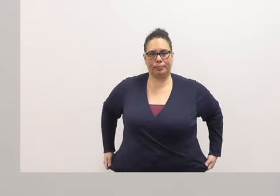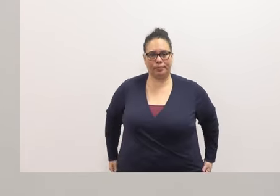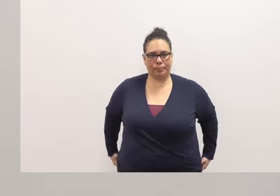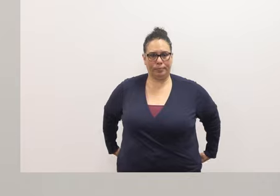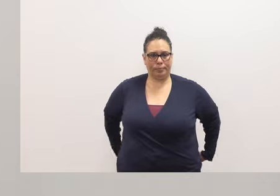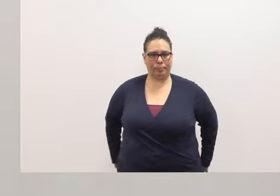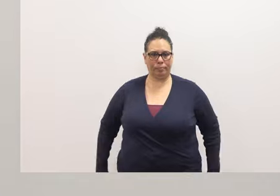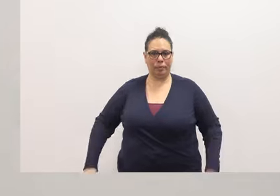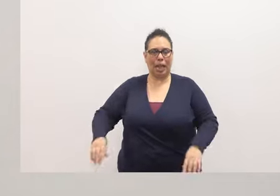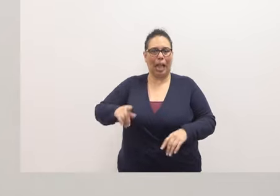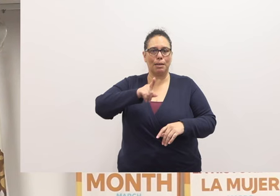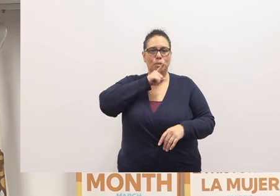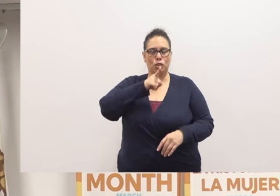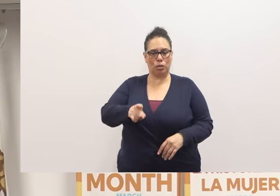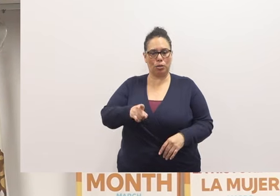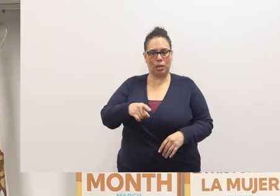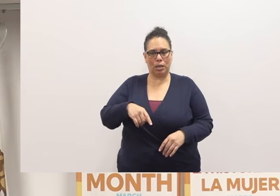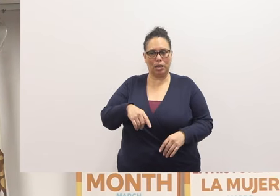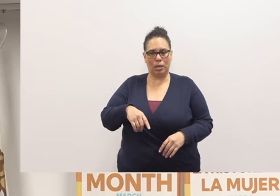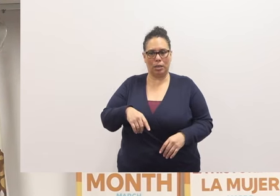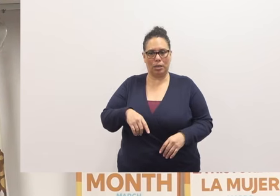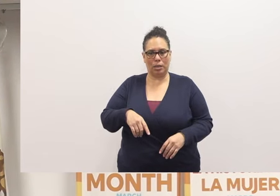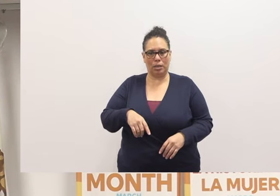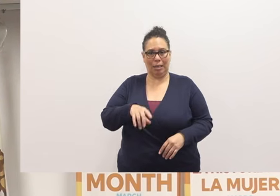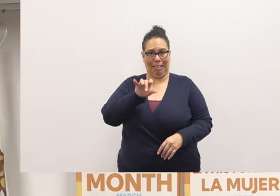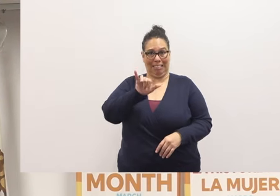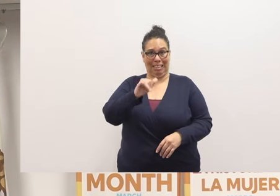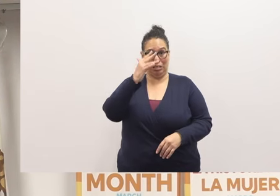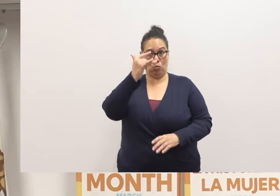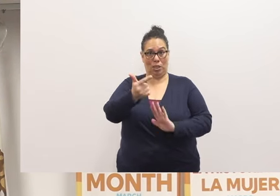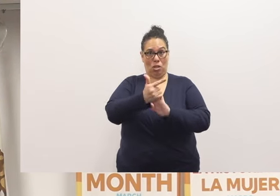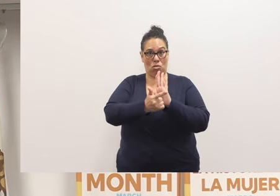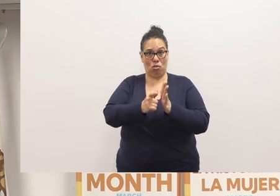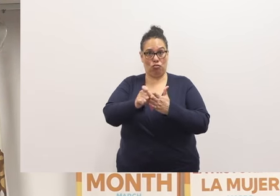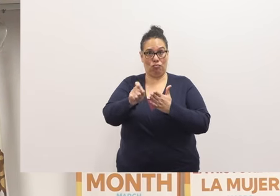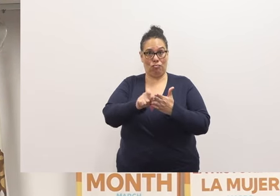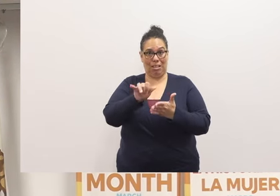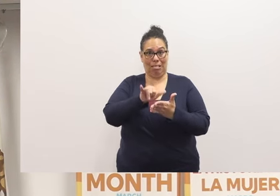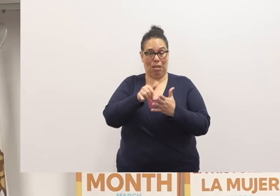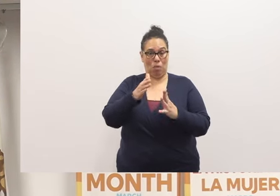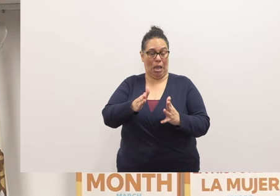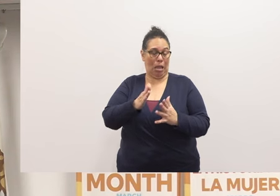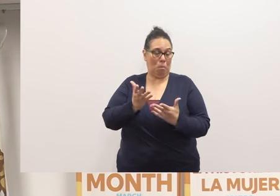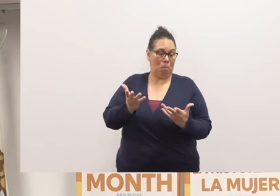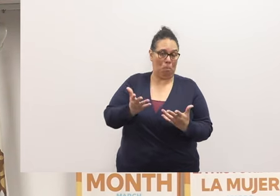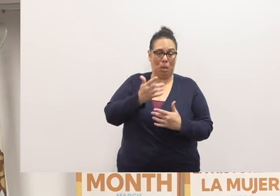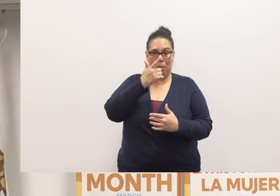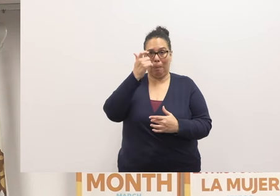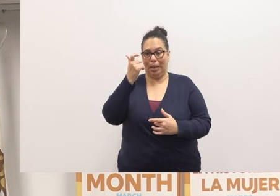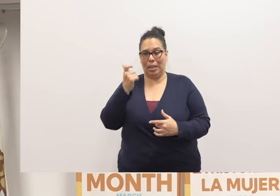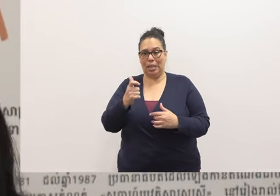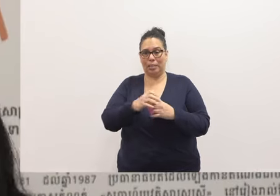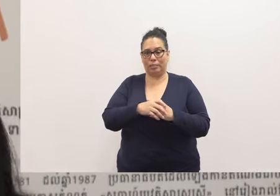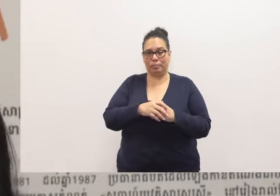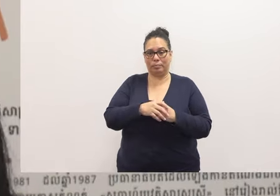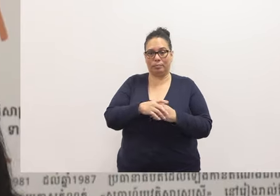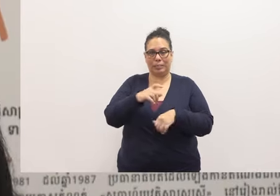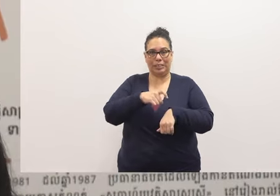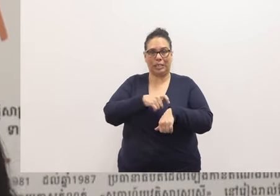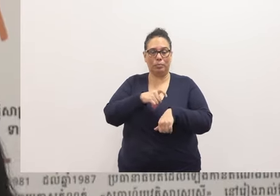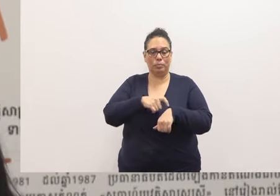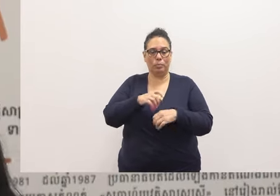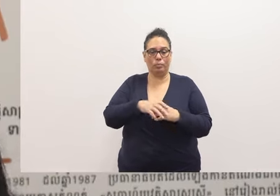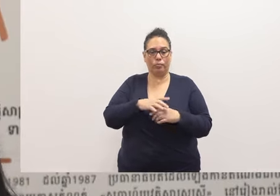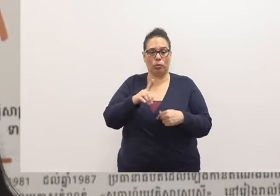still think that there would be some, that's why the law is written that way, I suppose, because there's going to be those times